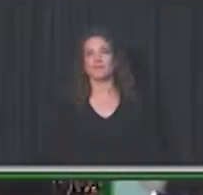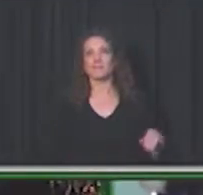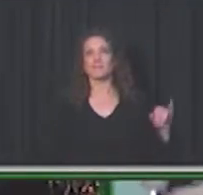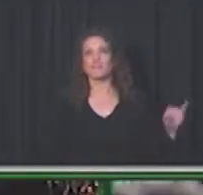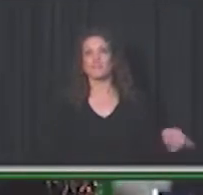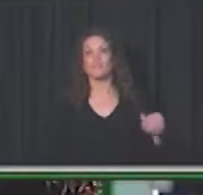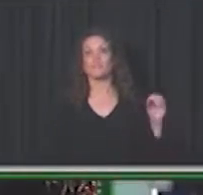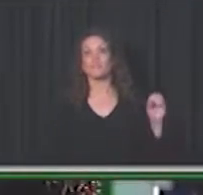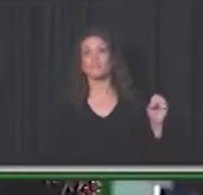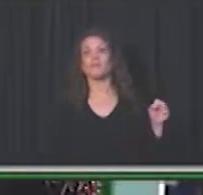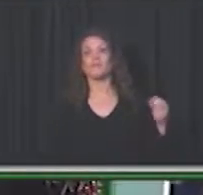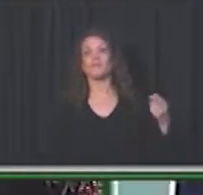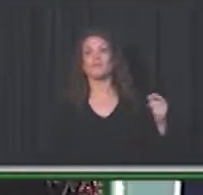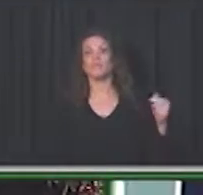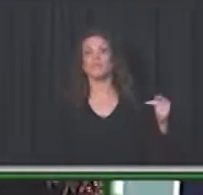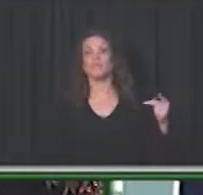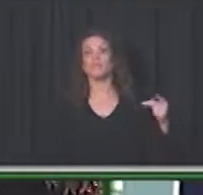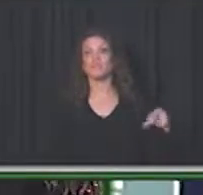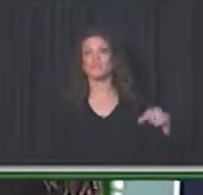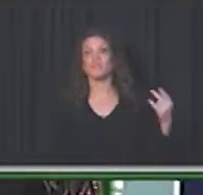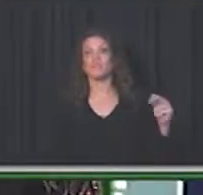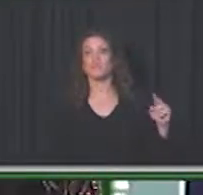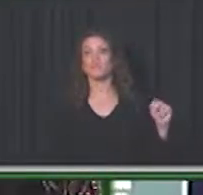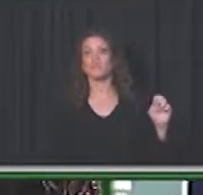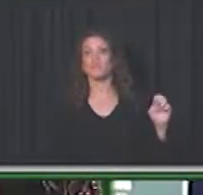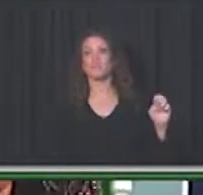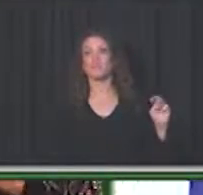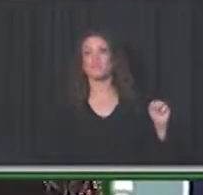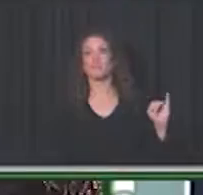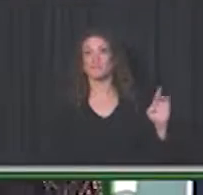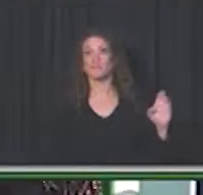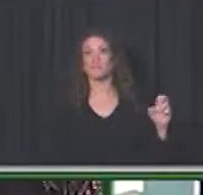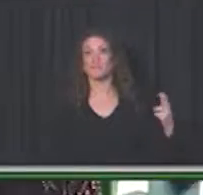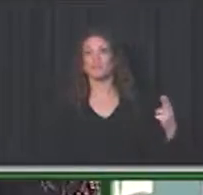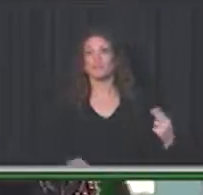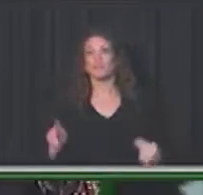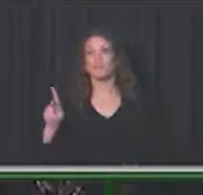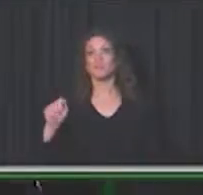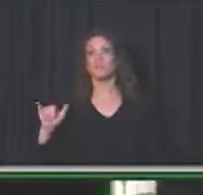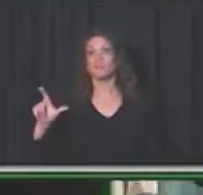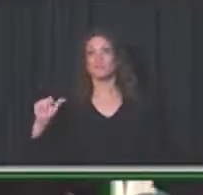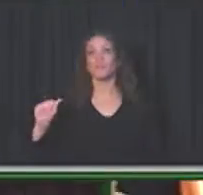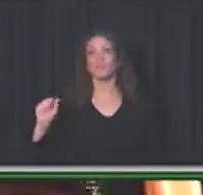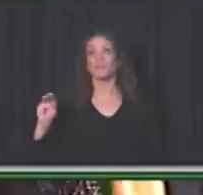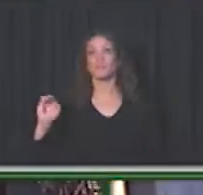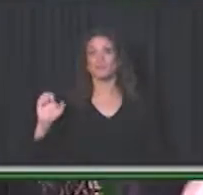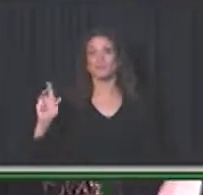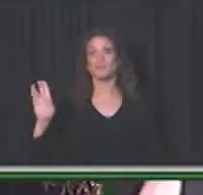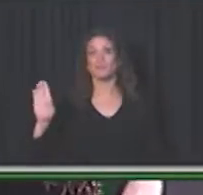Josephine Raston Merch. Kayla Makepson.